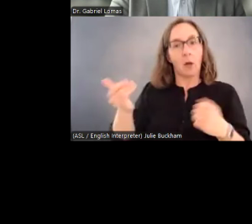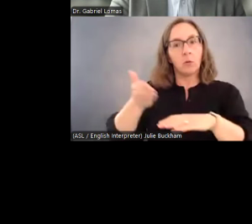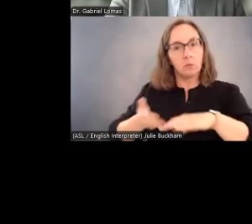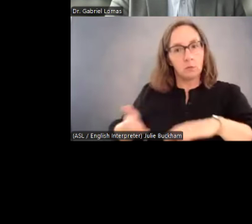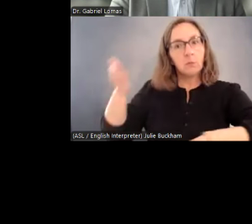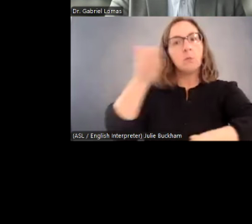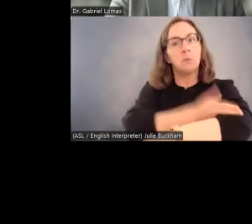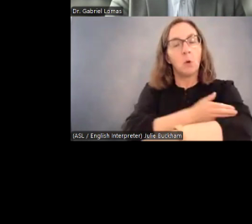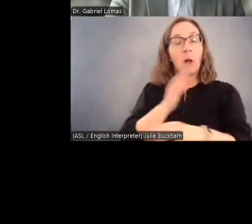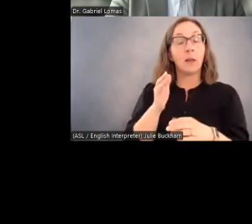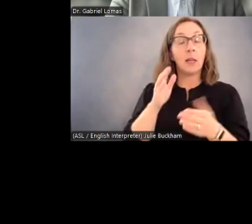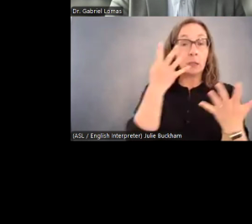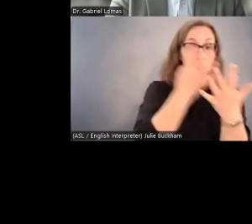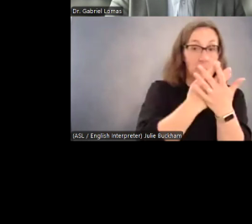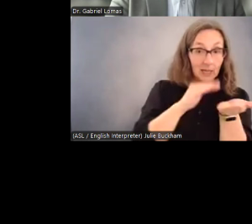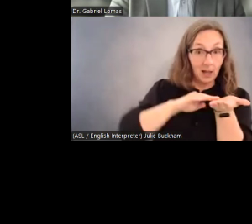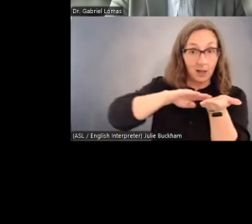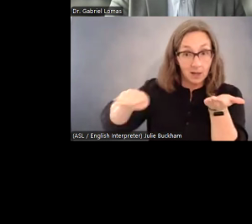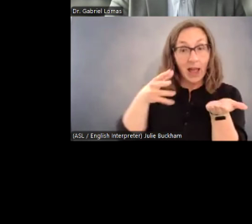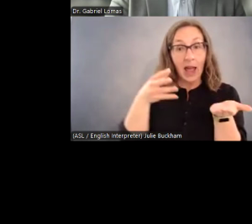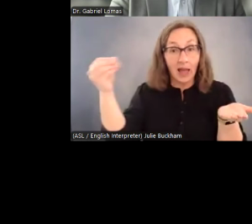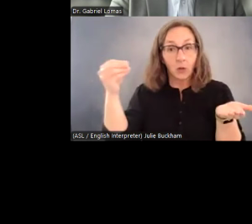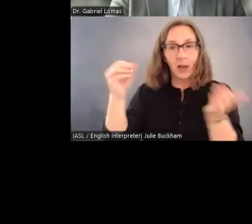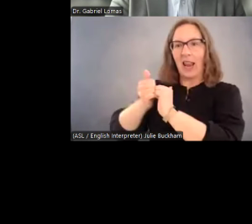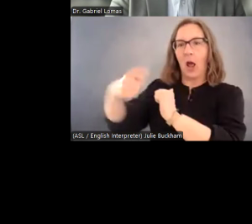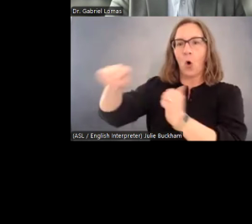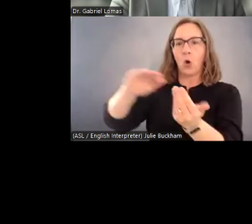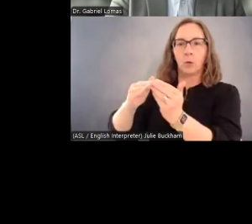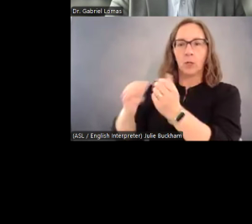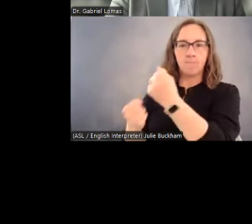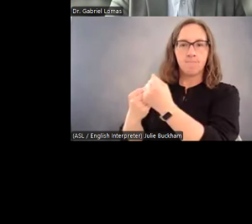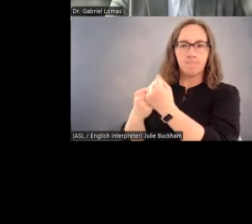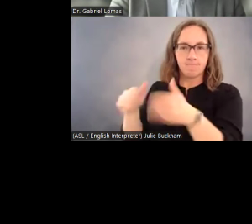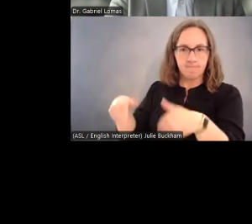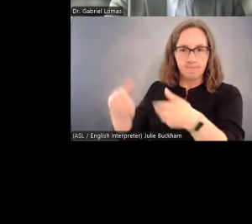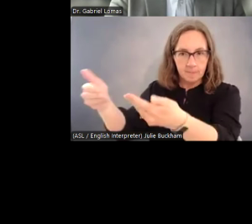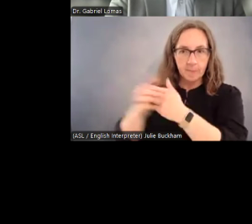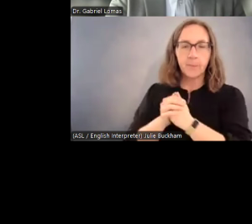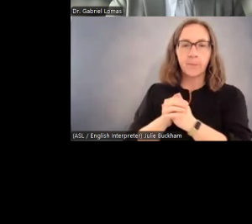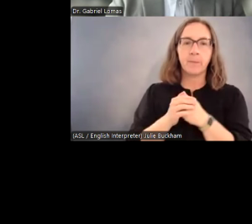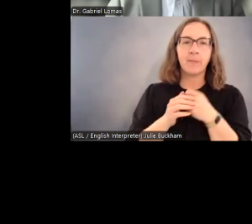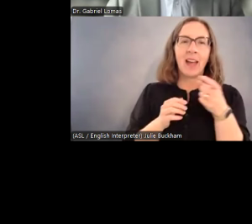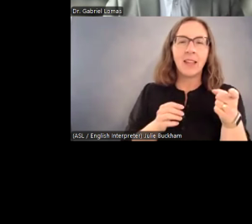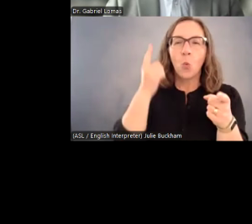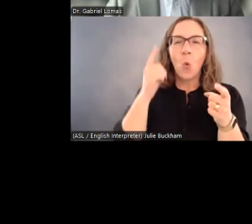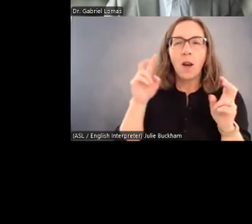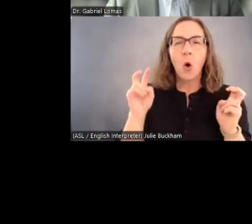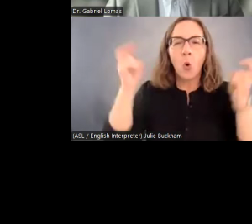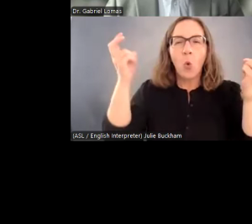leaves prison and the community supervision. Next slide. And this was just a quote from the